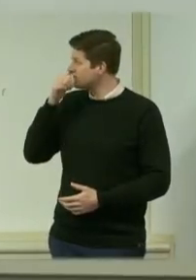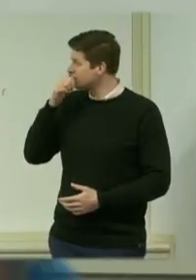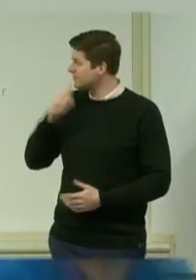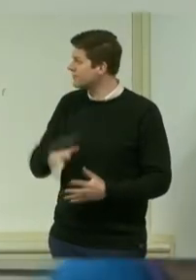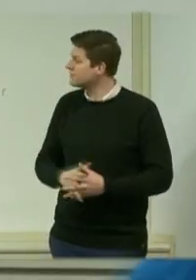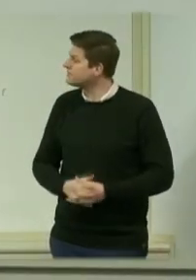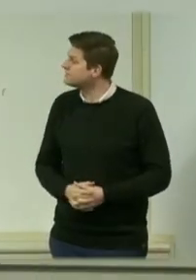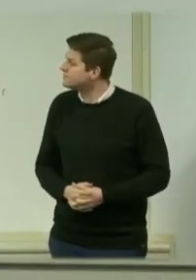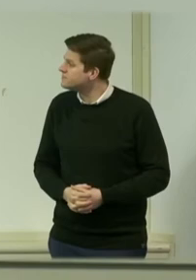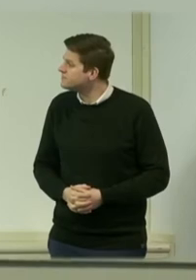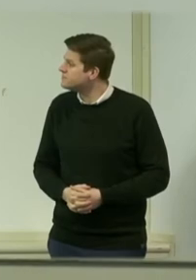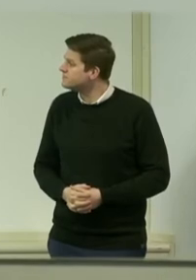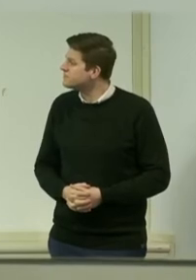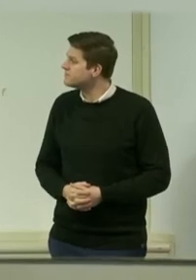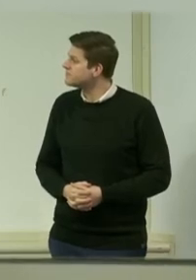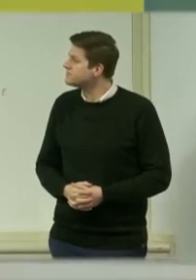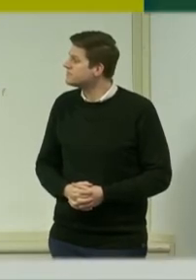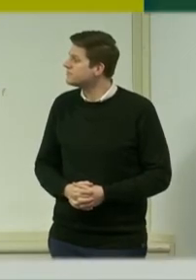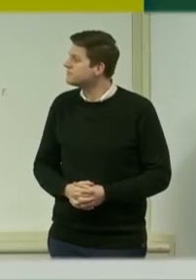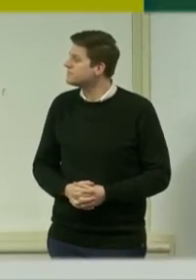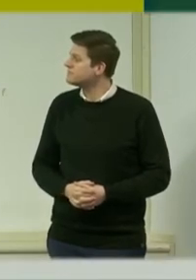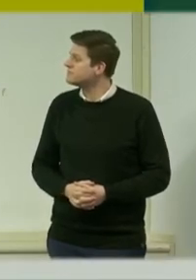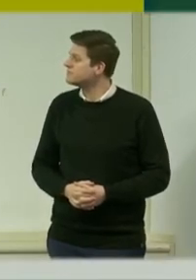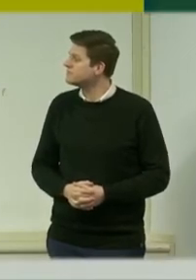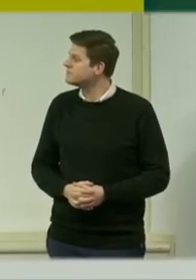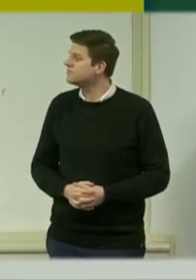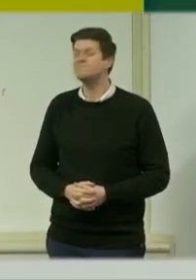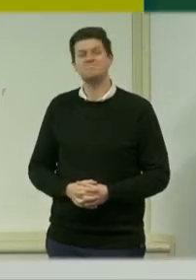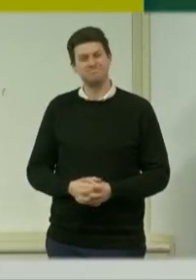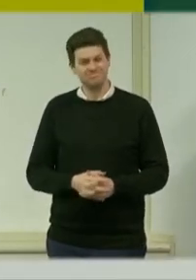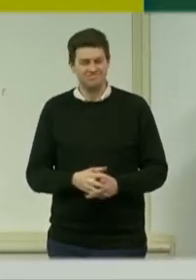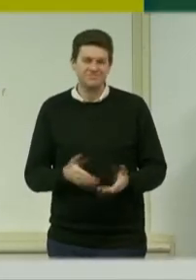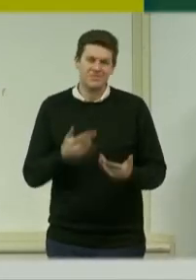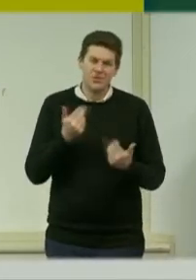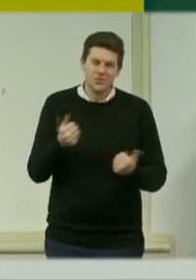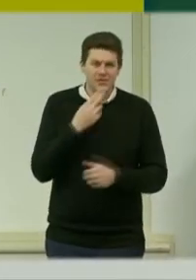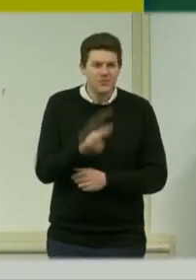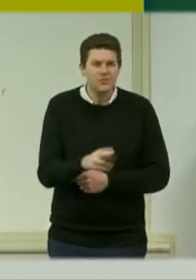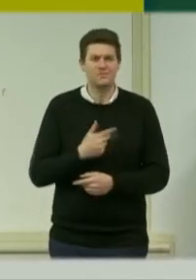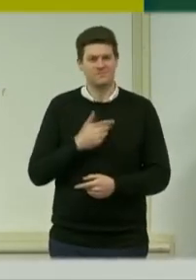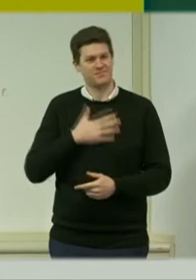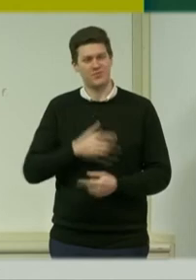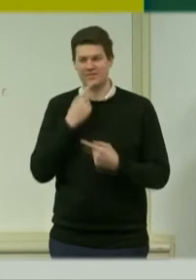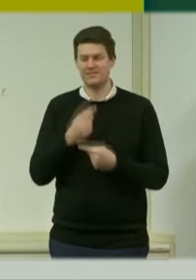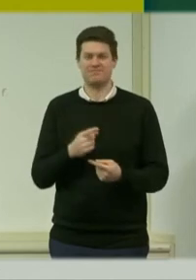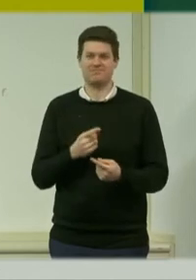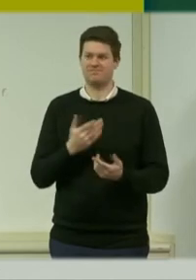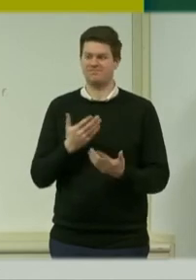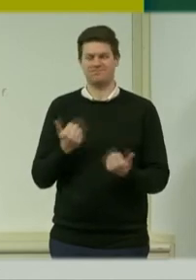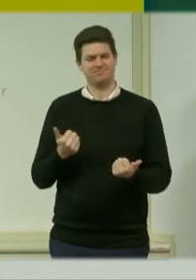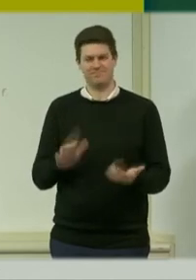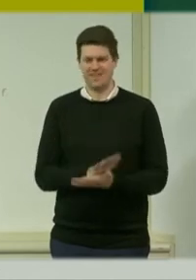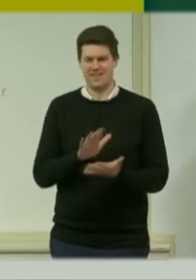So good afternoon, everyone. So can I first say how much of a pleasure it is to be here as you undertake this really important endeavour. I